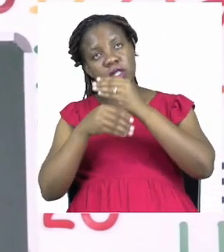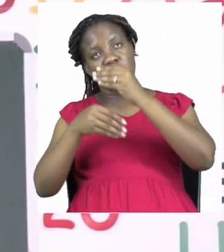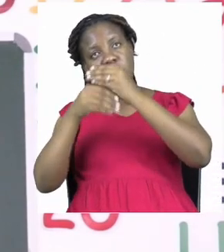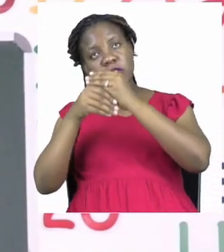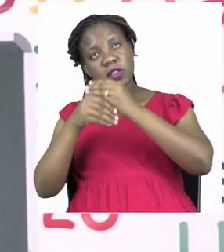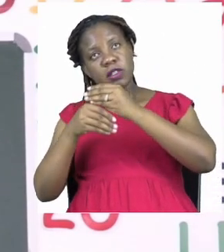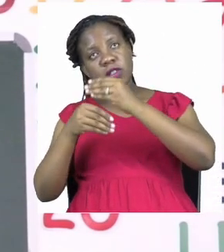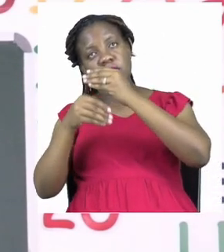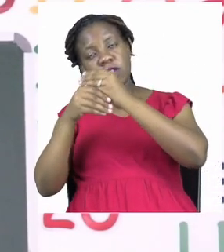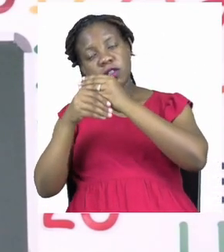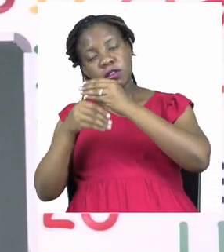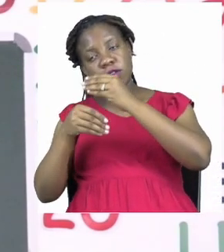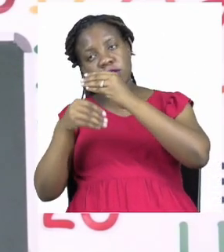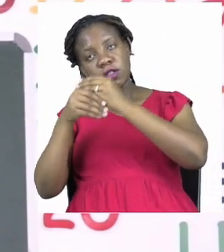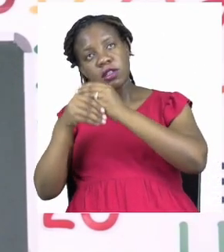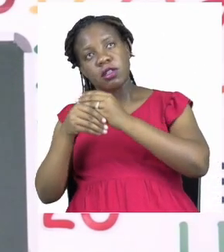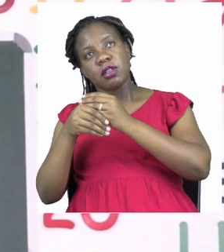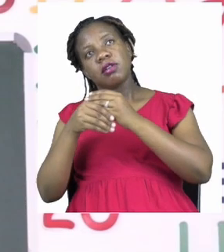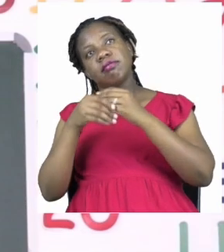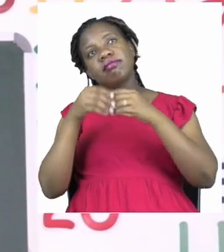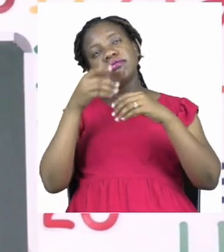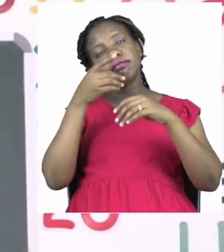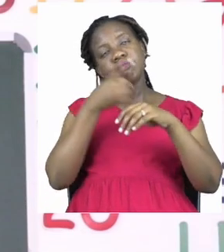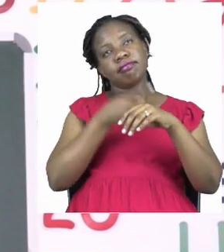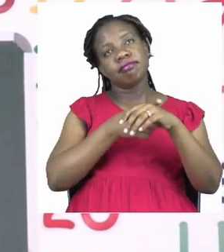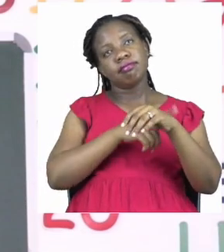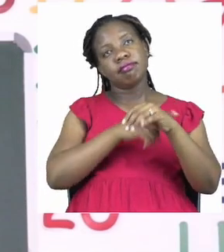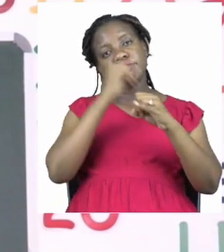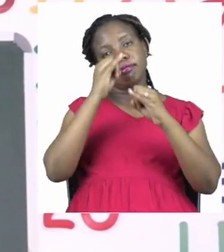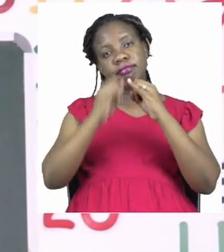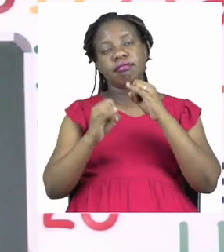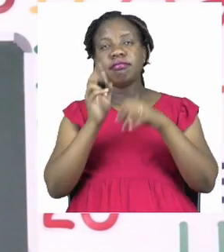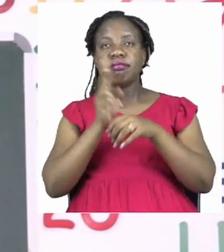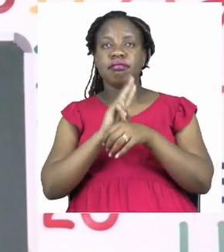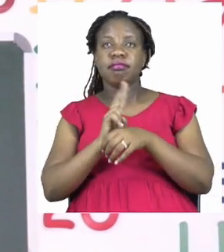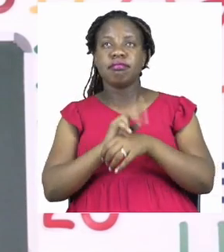you're done after the advert break.